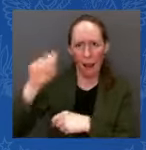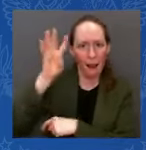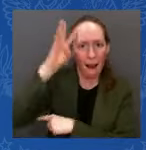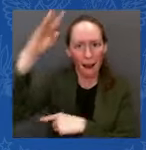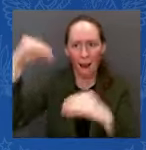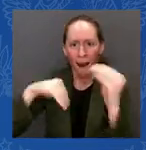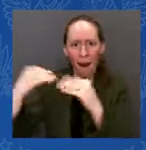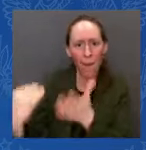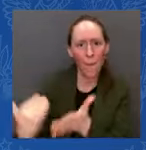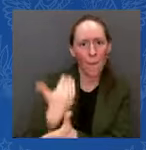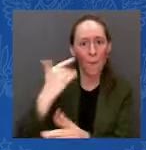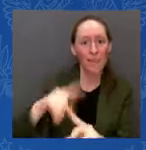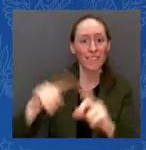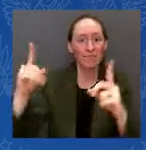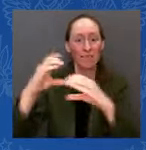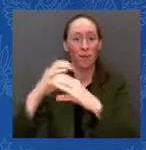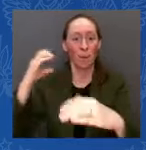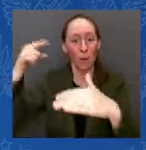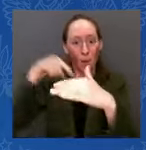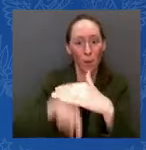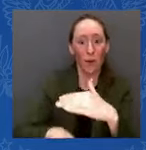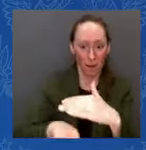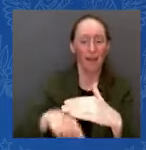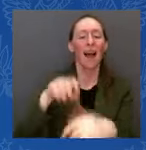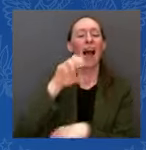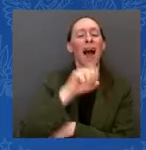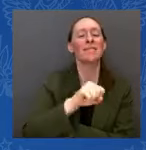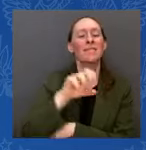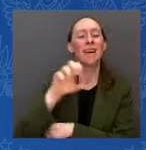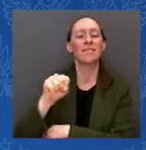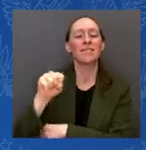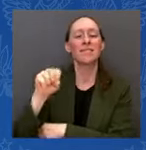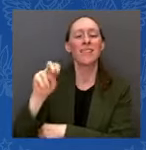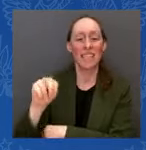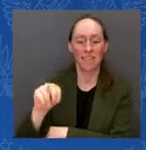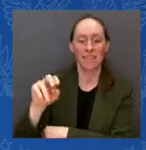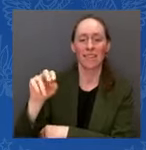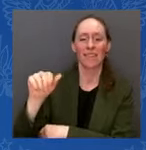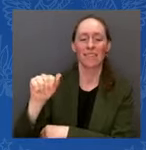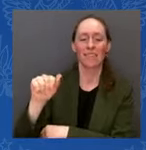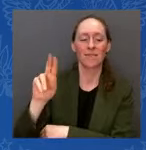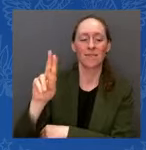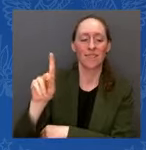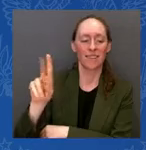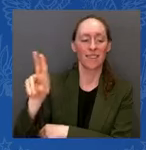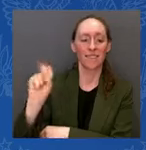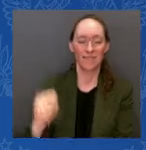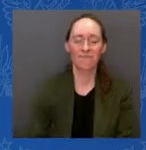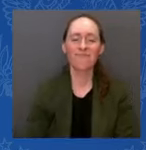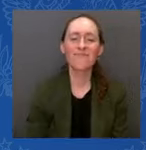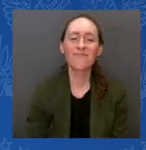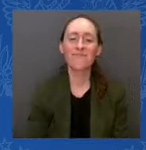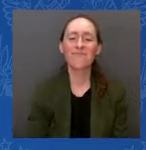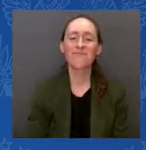new conventionally armed nuclear-powered submarine based on a British design and